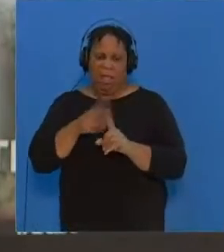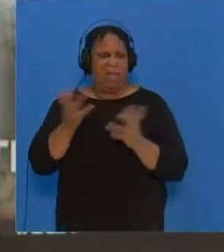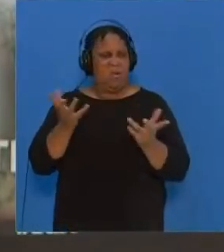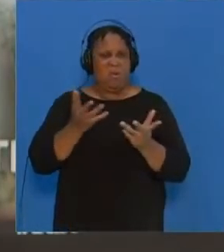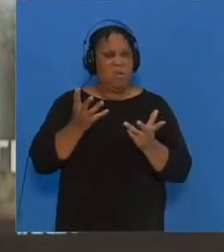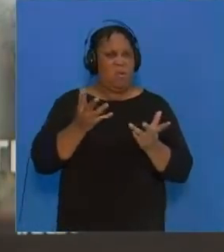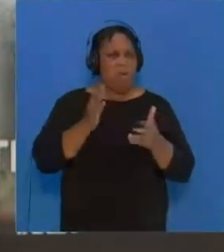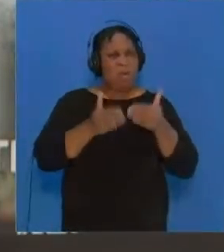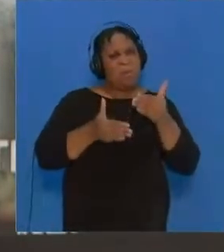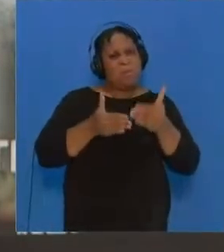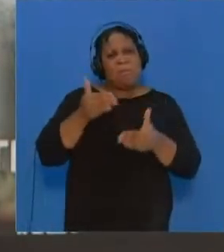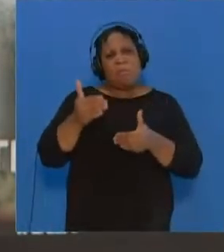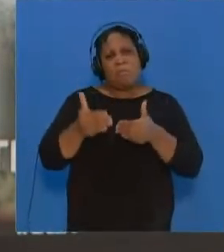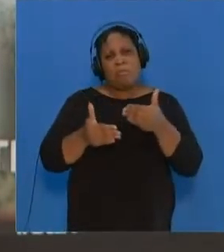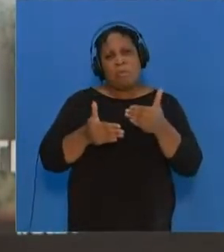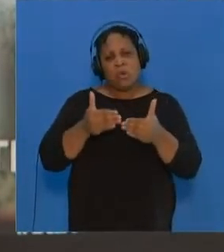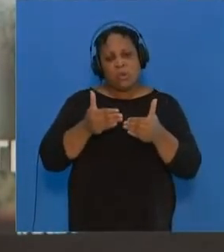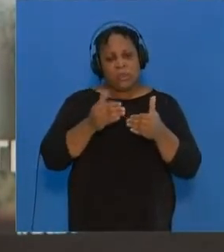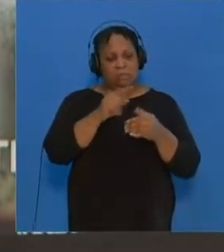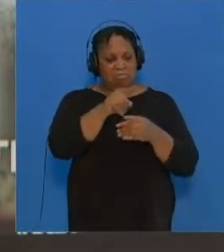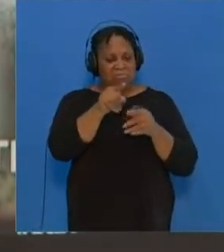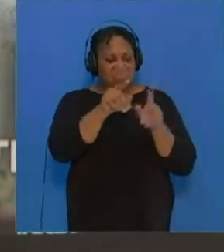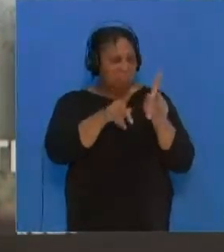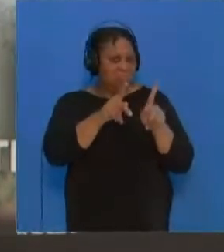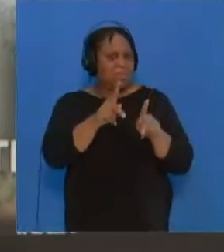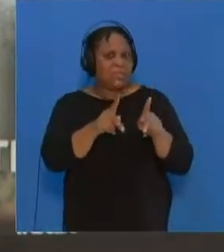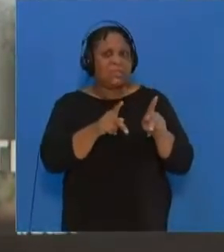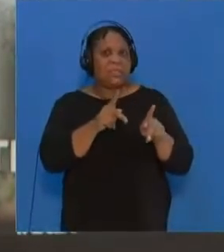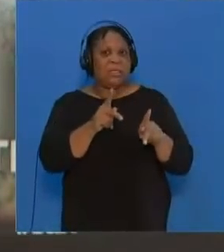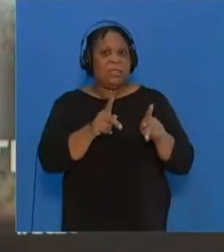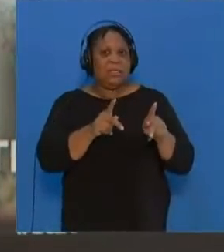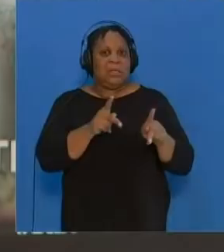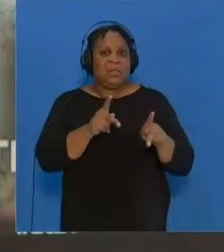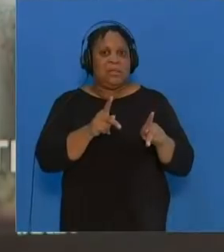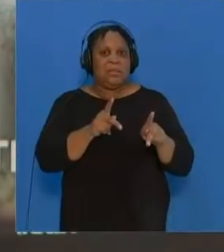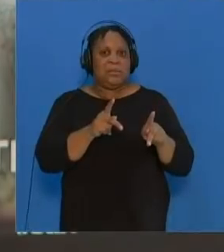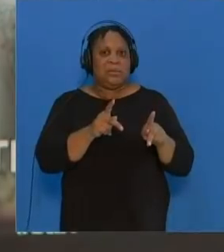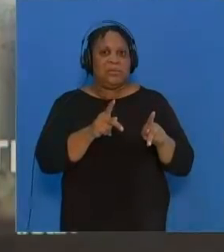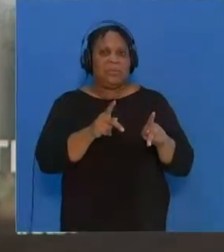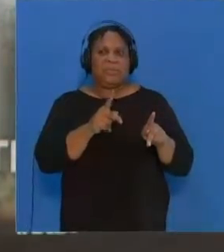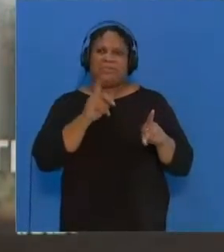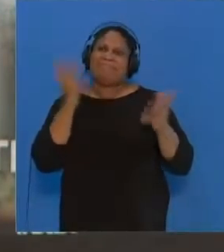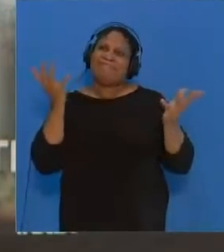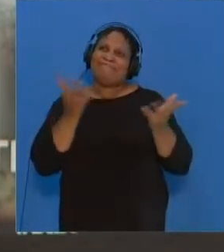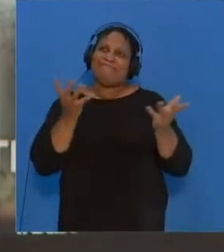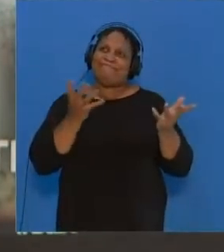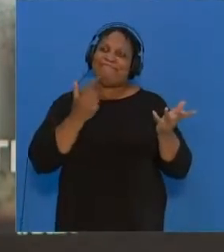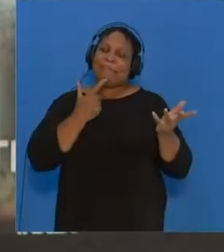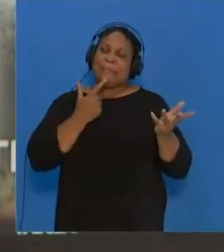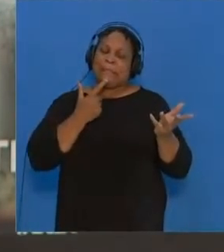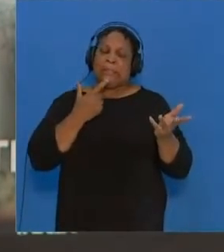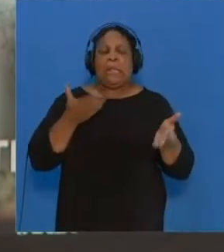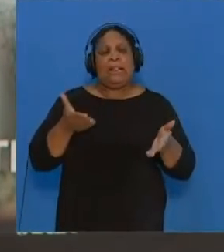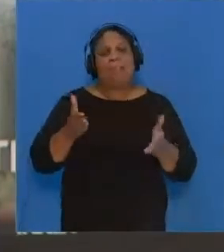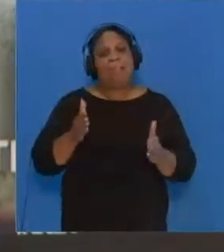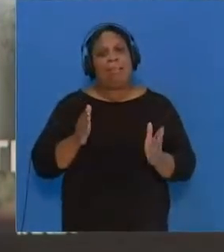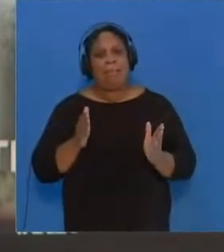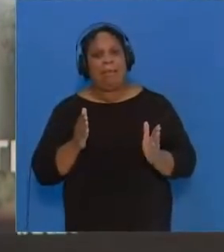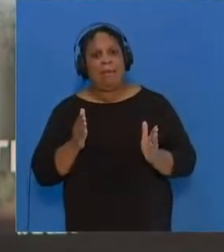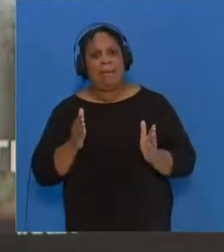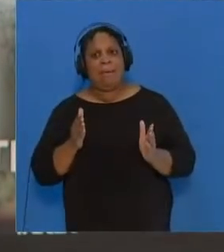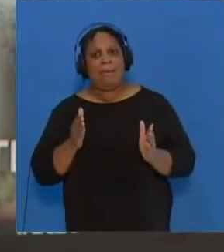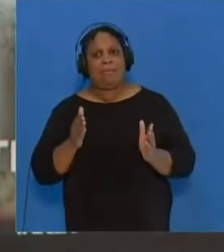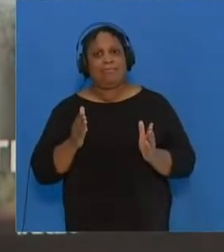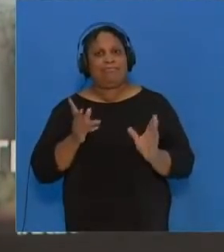be the process for these individuals that might be, should I say, be allowed